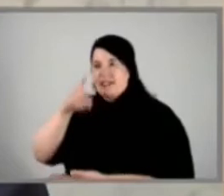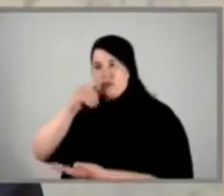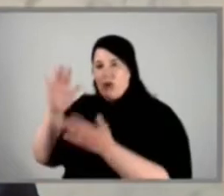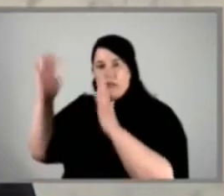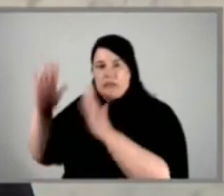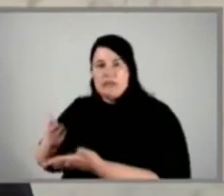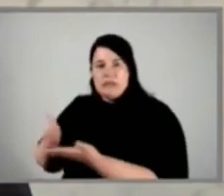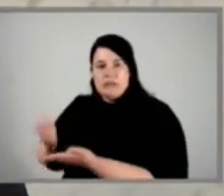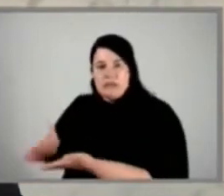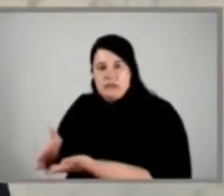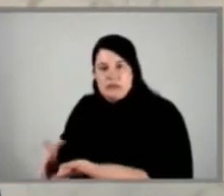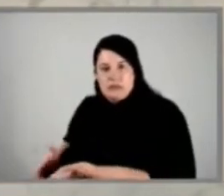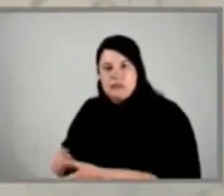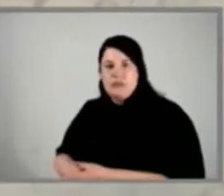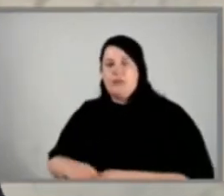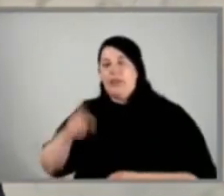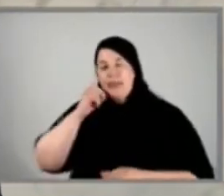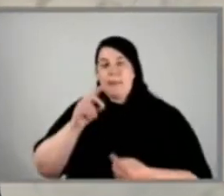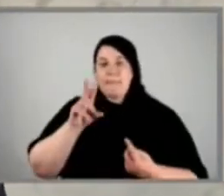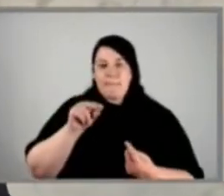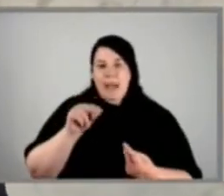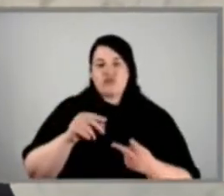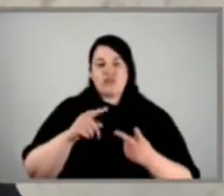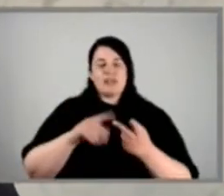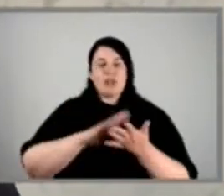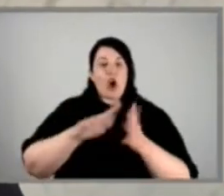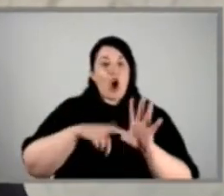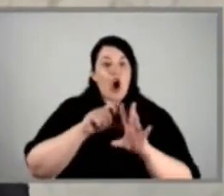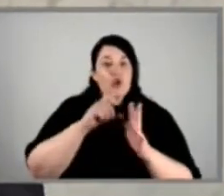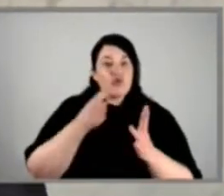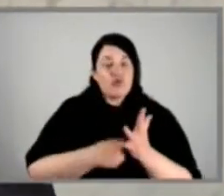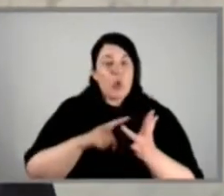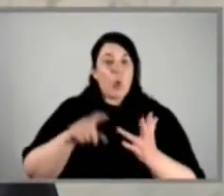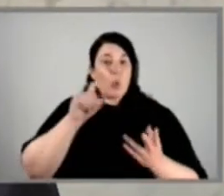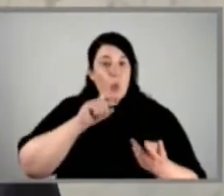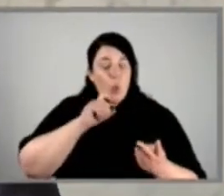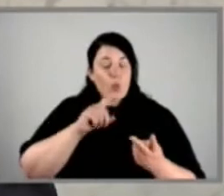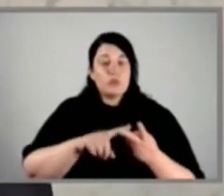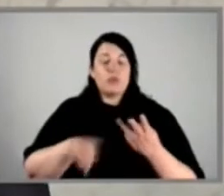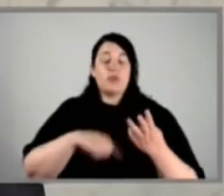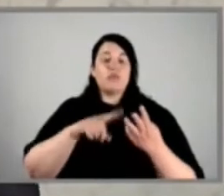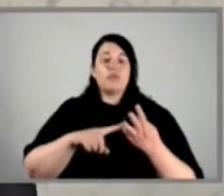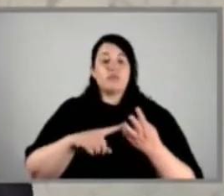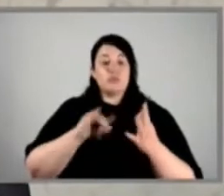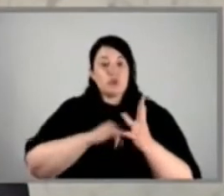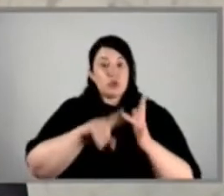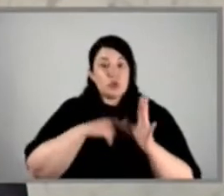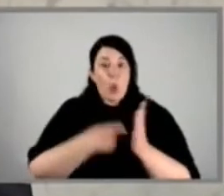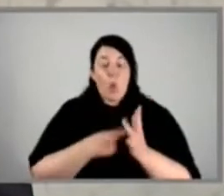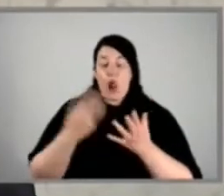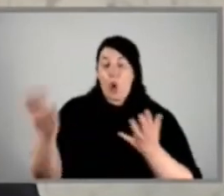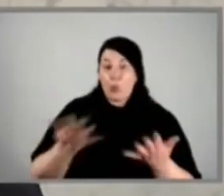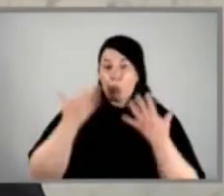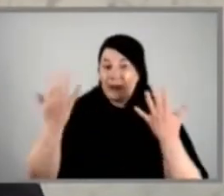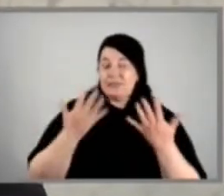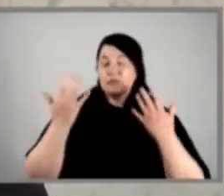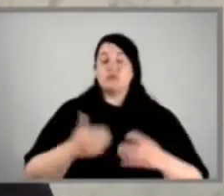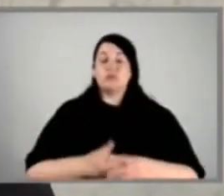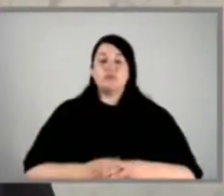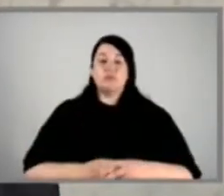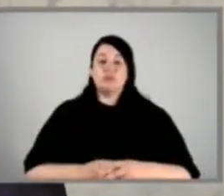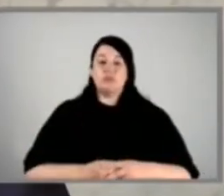also batteries and pumped hydro to help to firm up more and more solar and wind. They look at zero